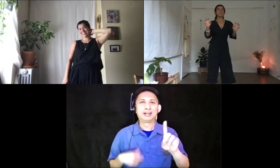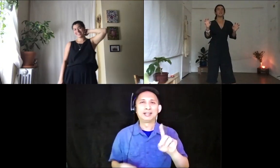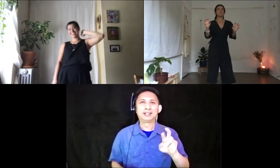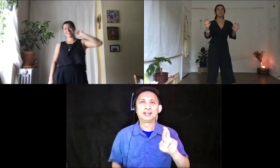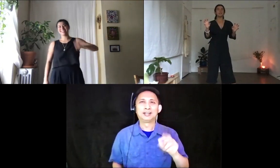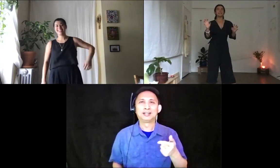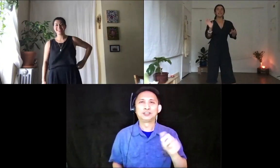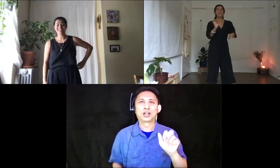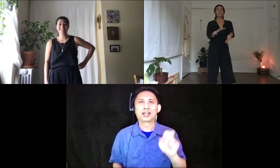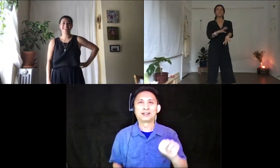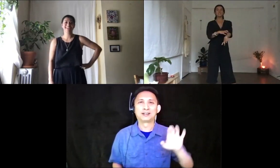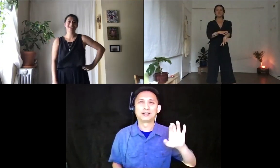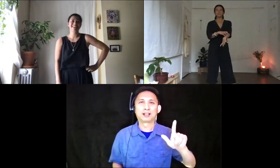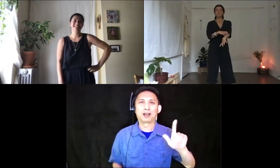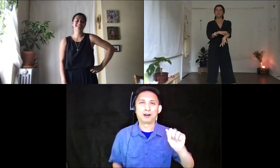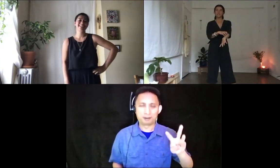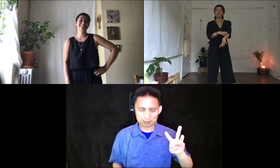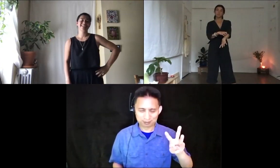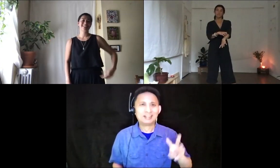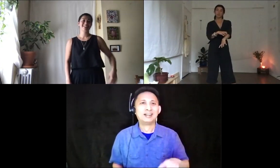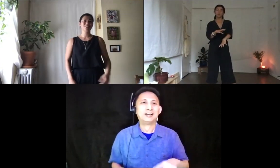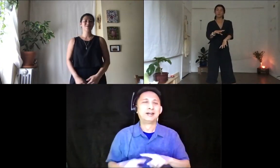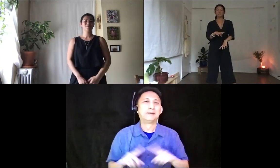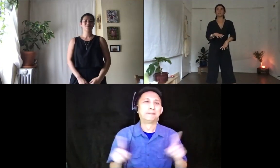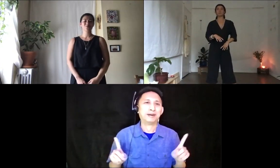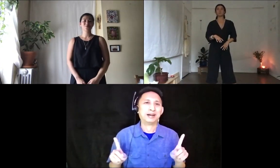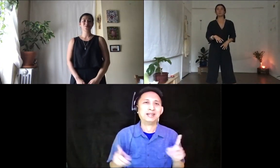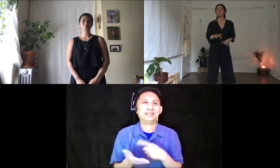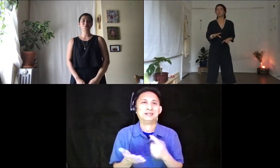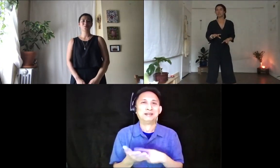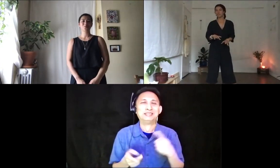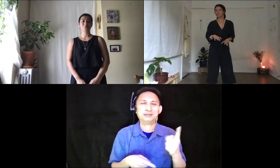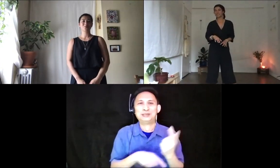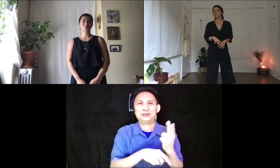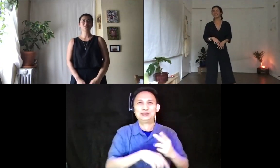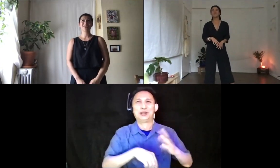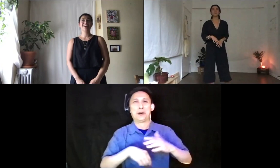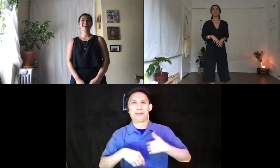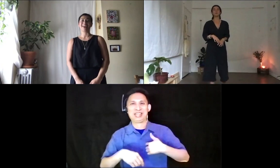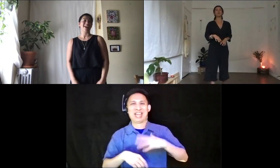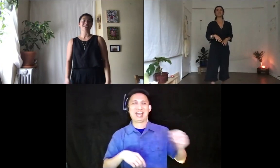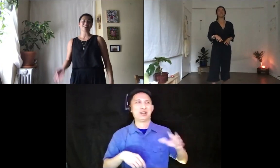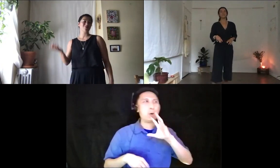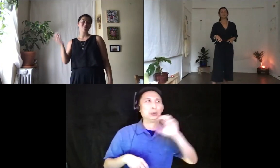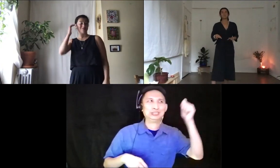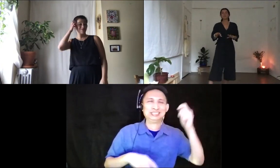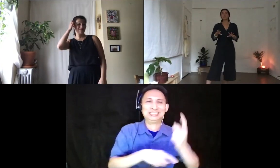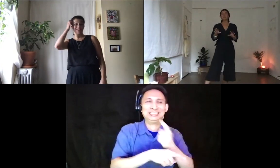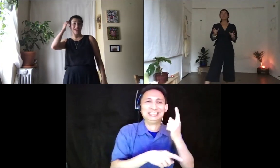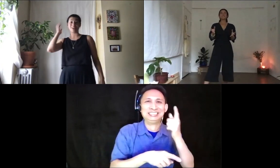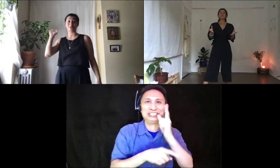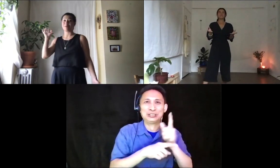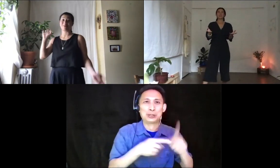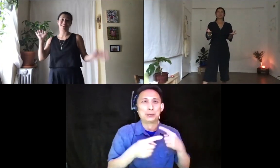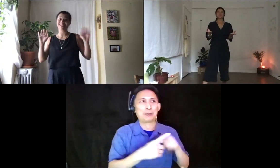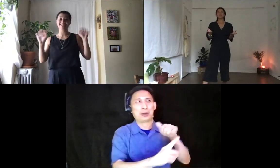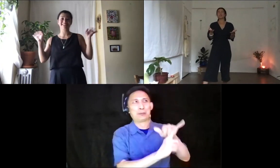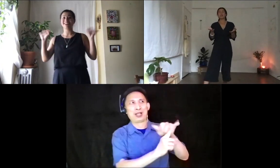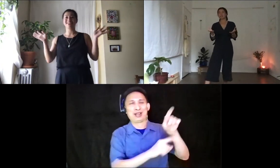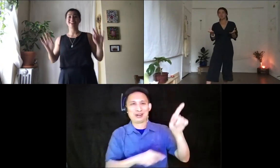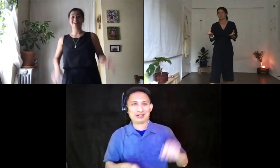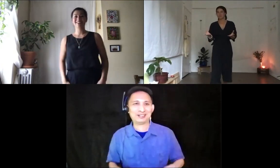the tiger claw, and she would use it on me and my older sister when we would bully her. So she's